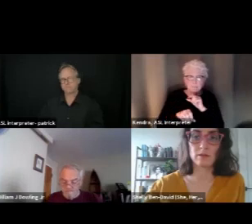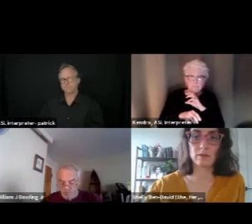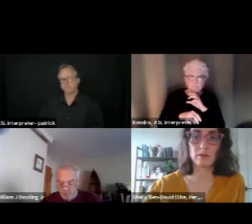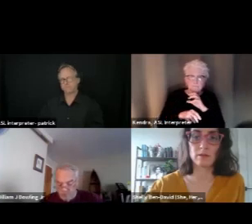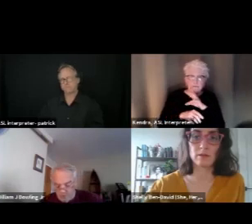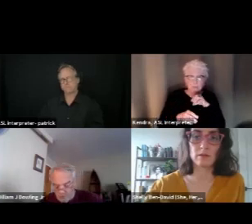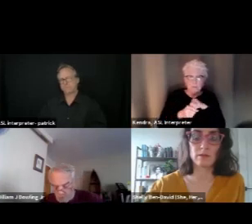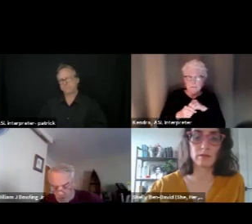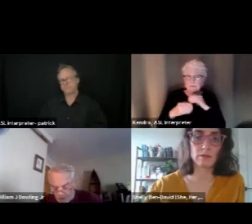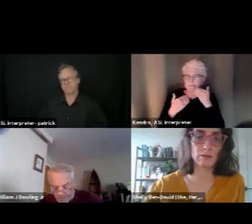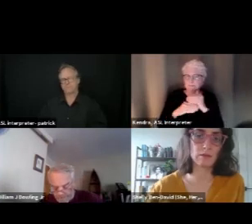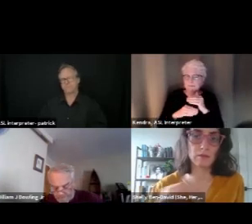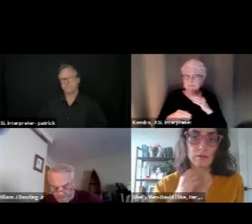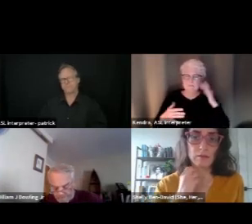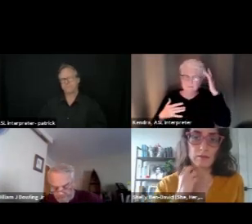recovery.